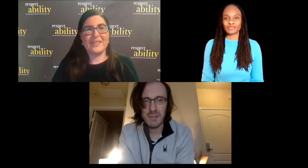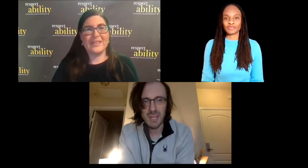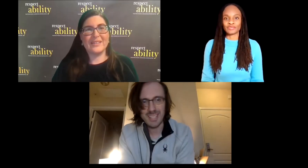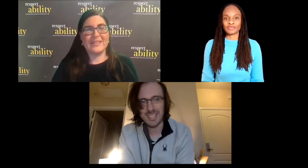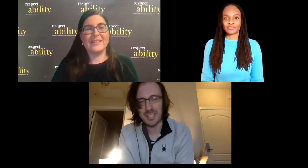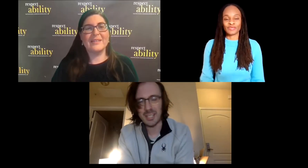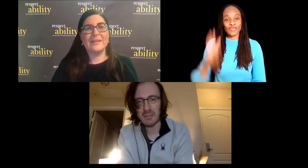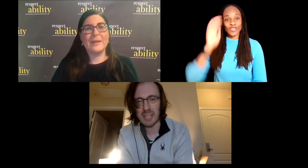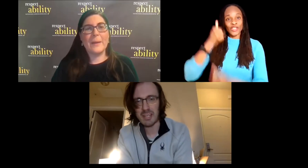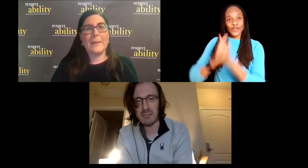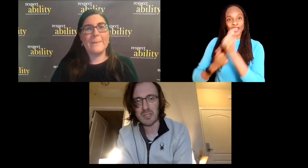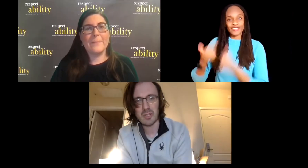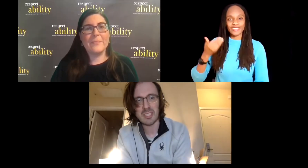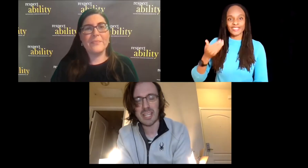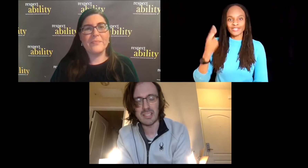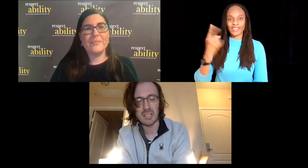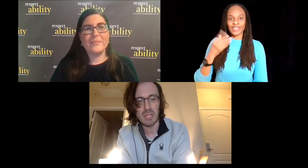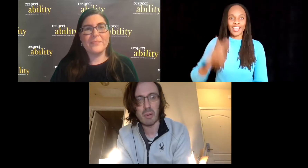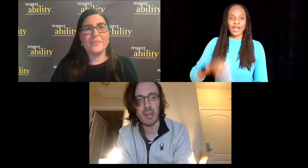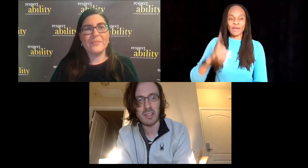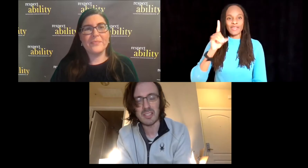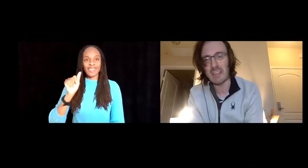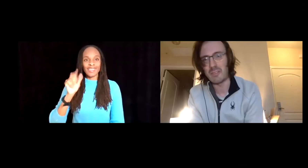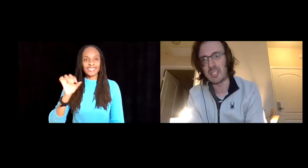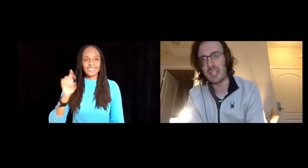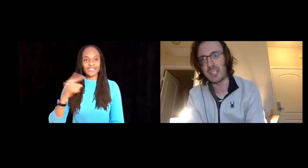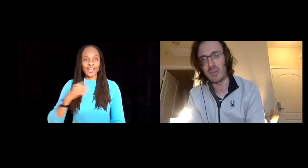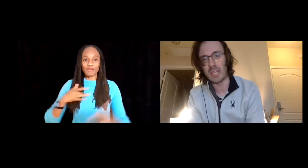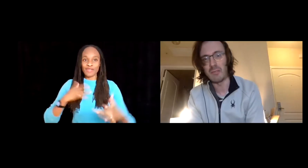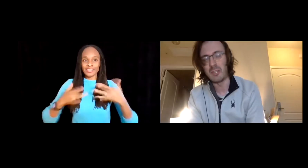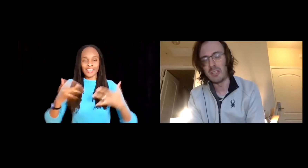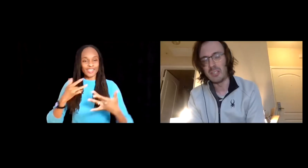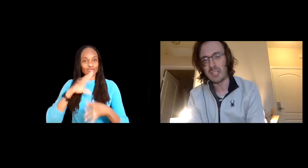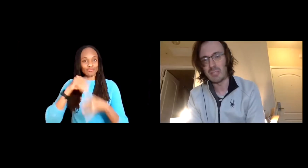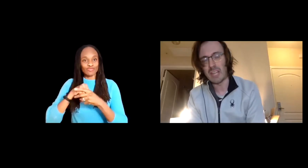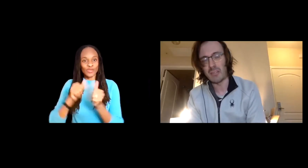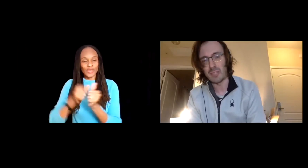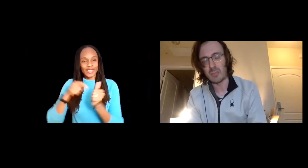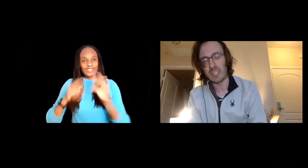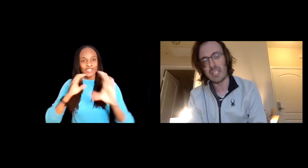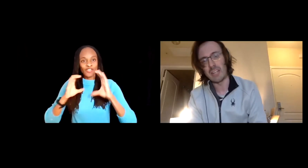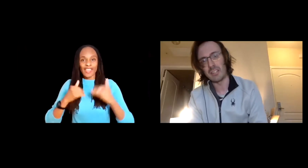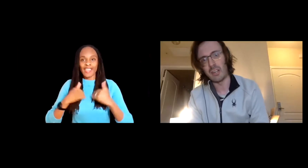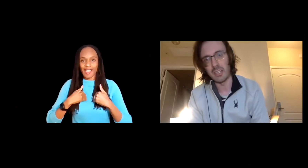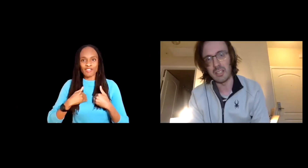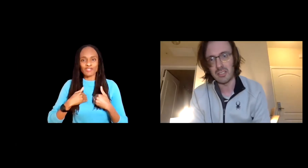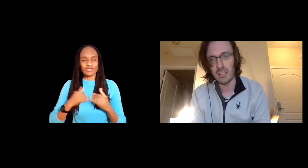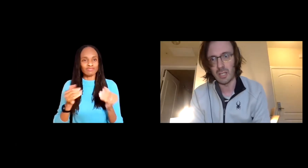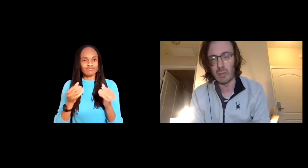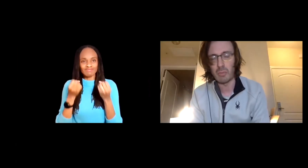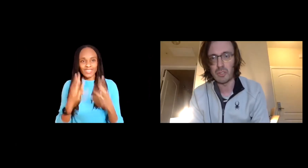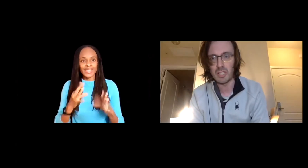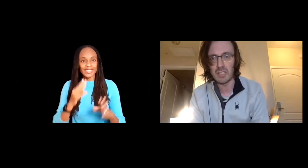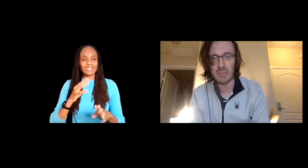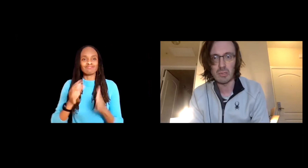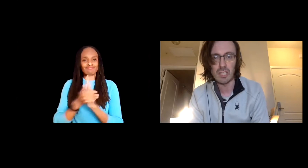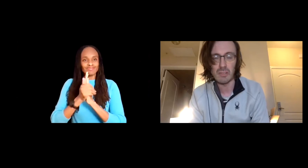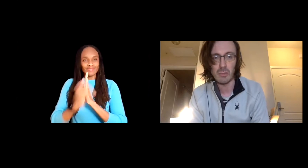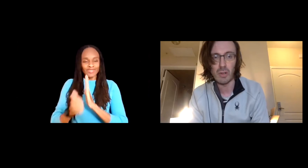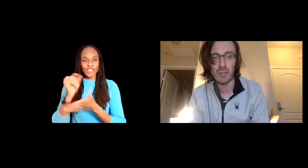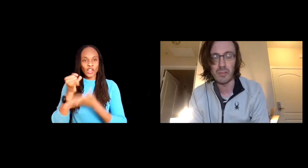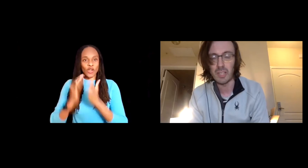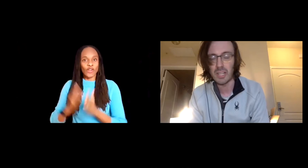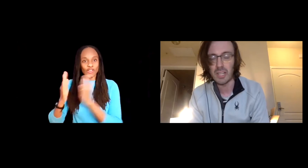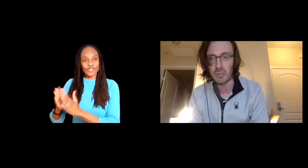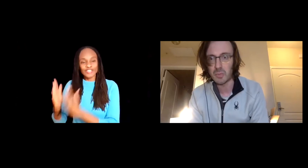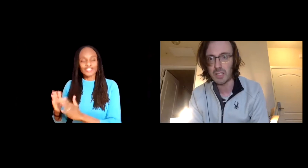Hi, everybody. I'm David. I'm so excited to be part of this conversation. We have some really talented artists approaching disability from